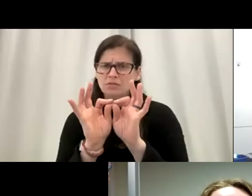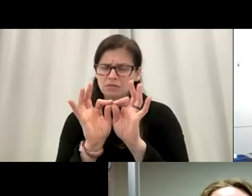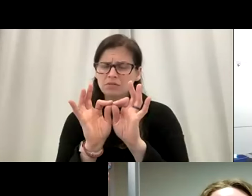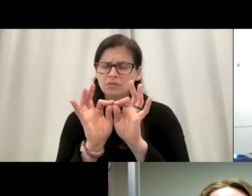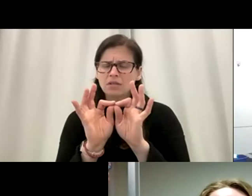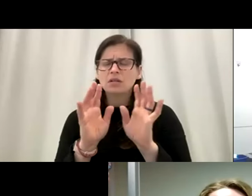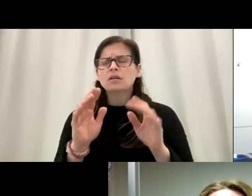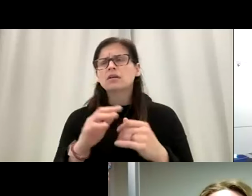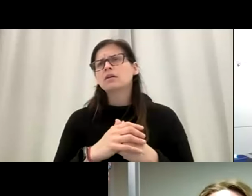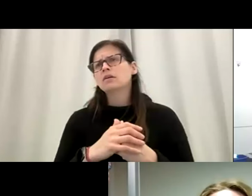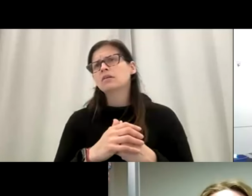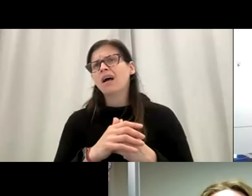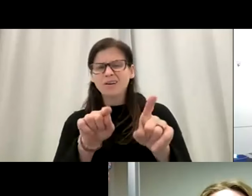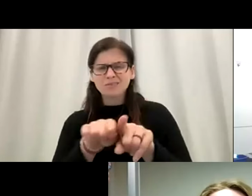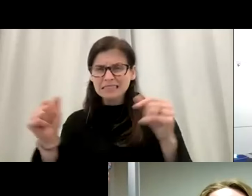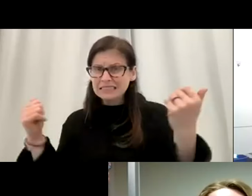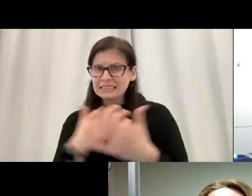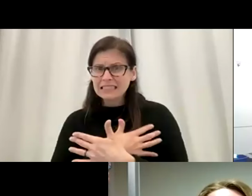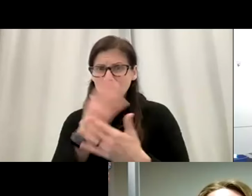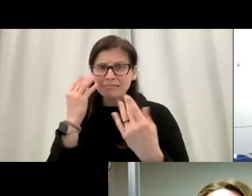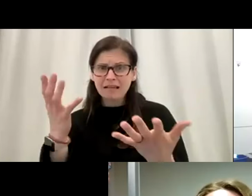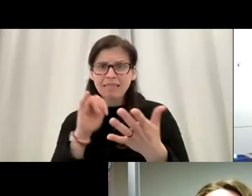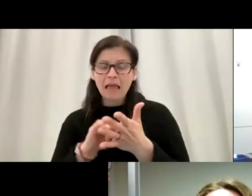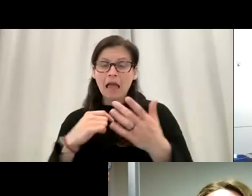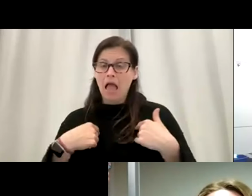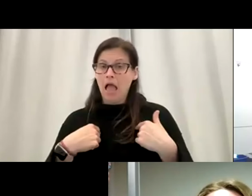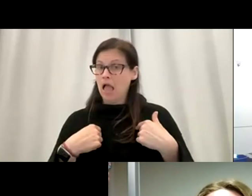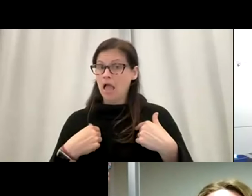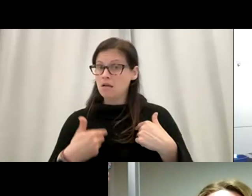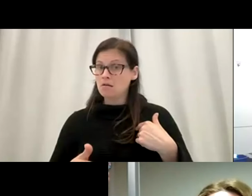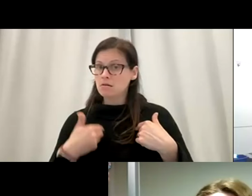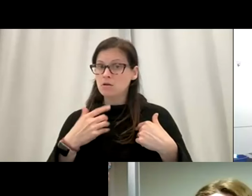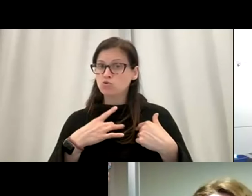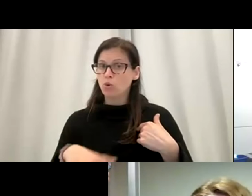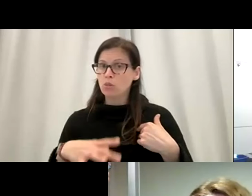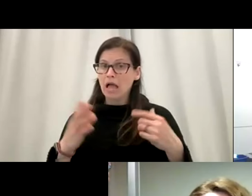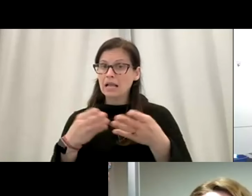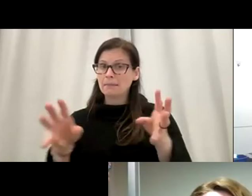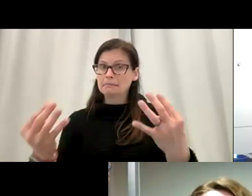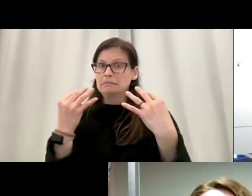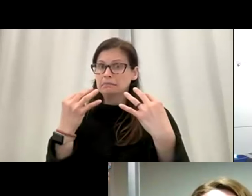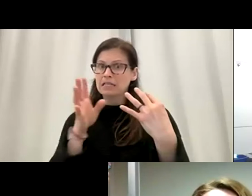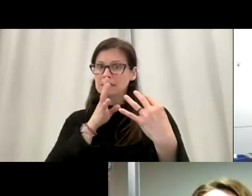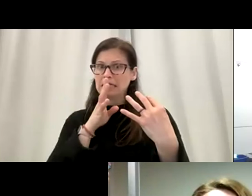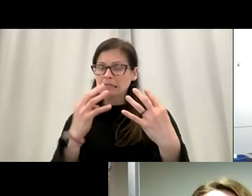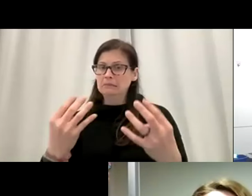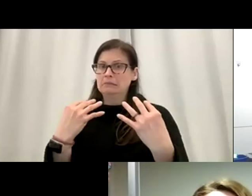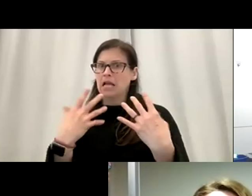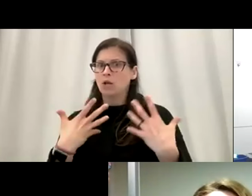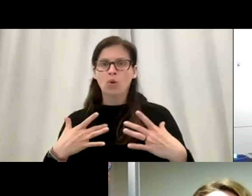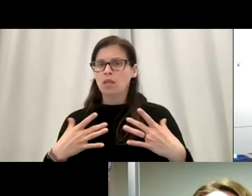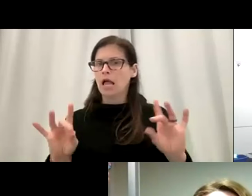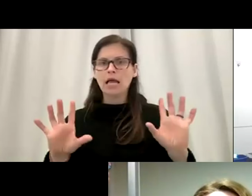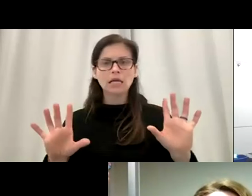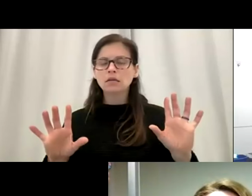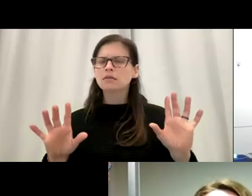another thing, it's gonna be super scary to communicate that. I'm someone who doesn't like public speaking, but it's super important to kind